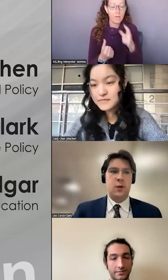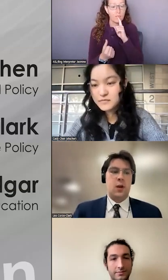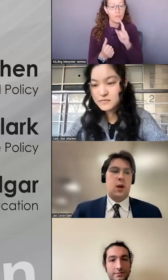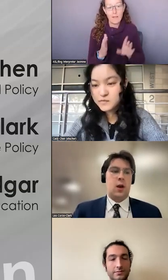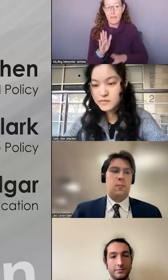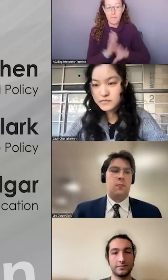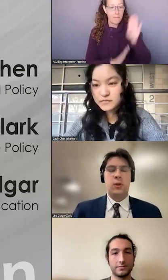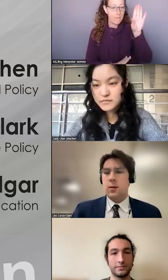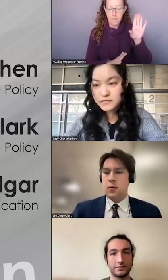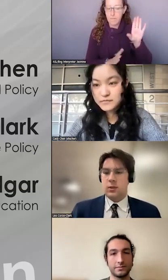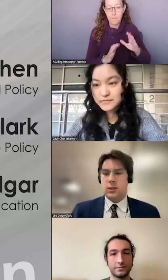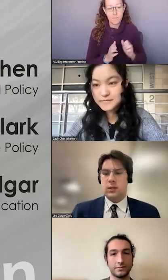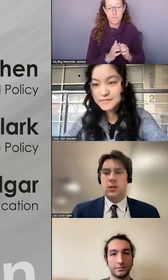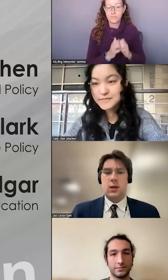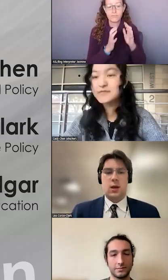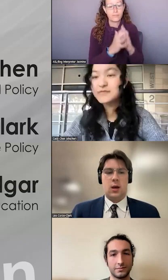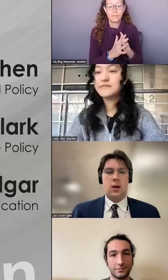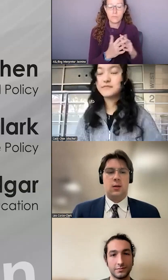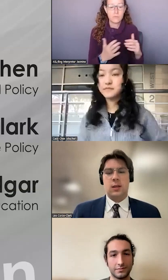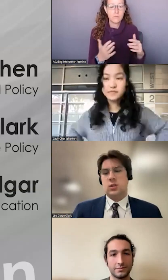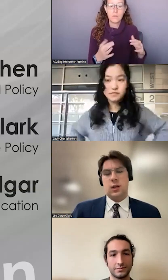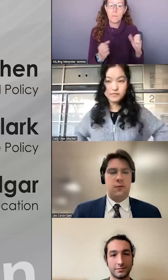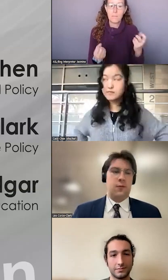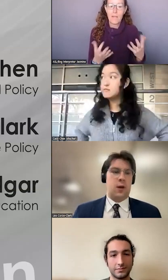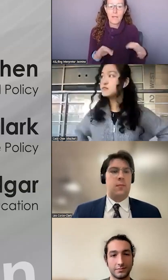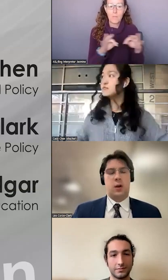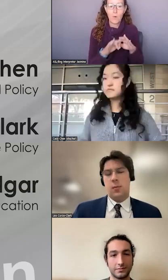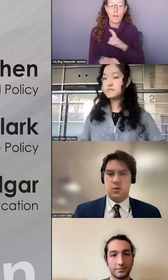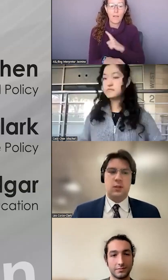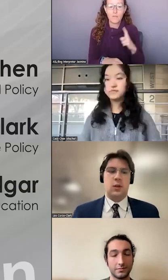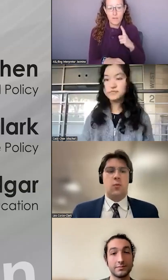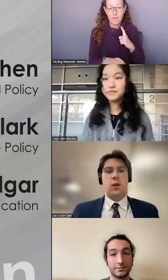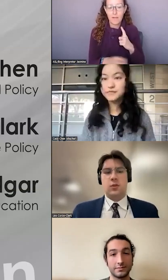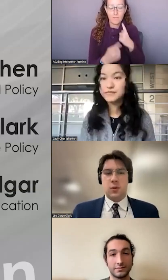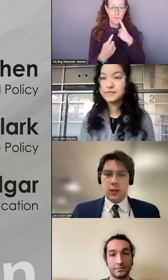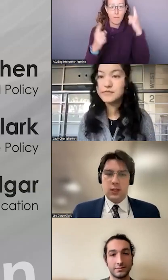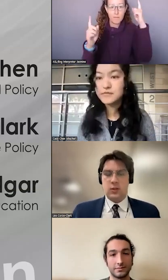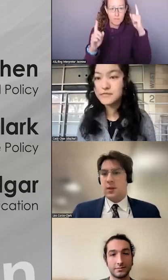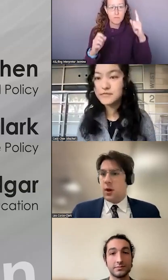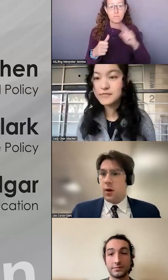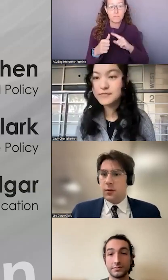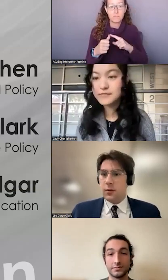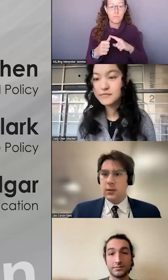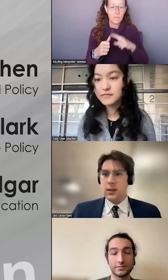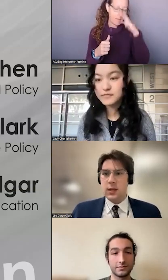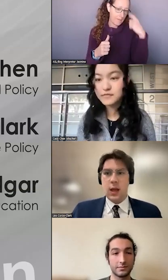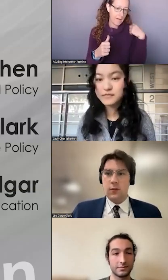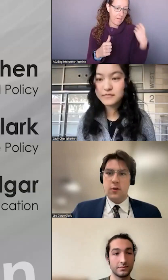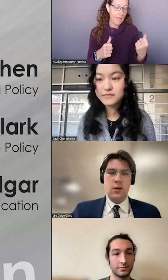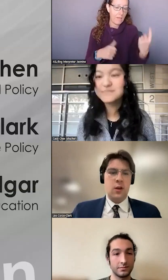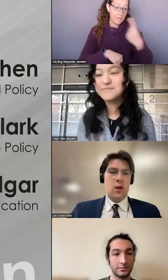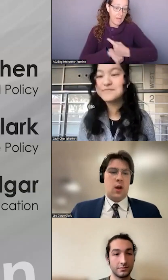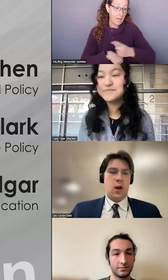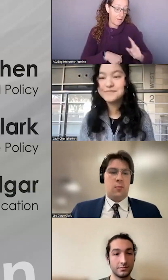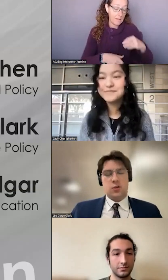of really important legislative accomplishments. So one of those big things was mental health days in